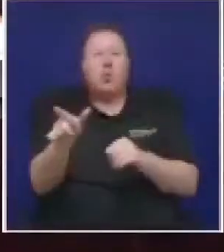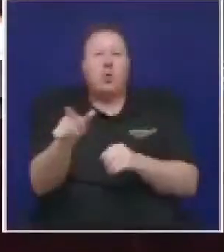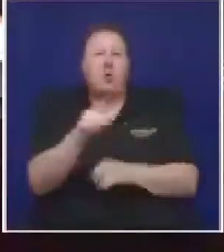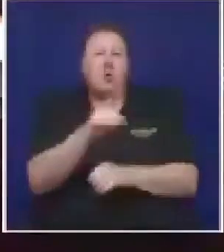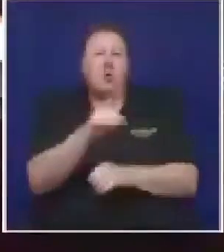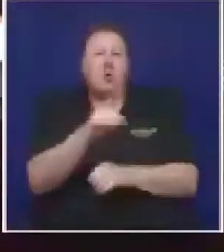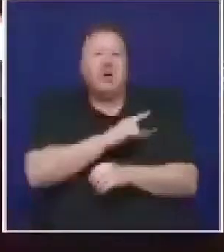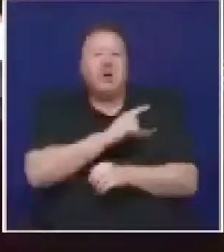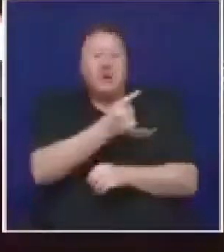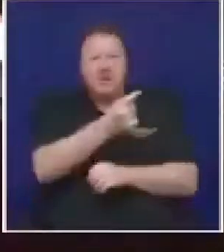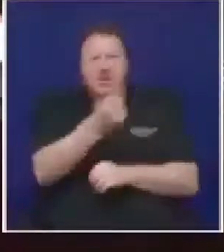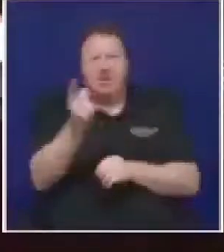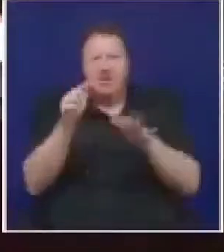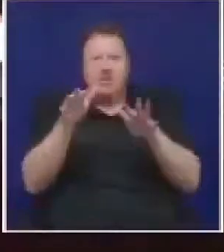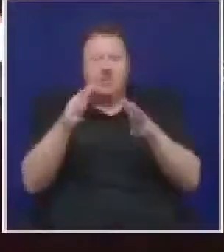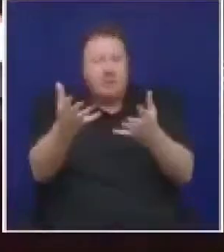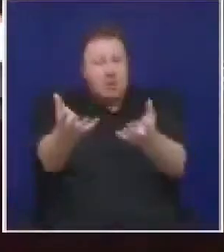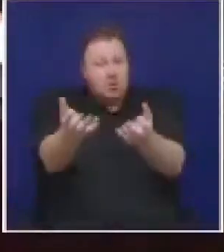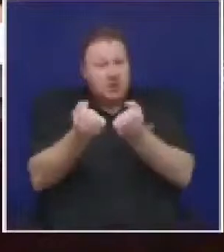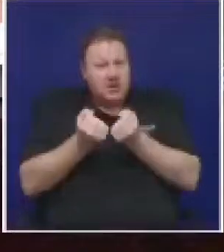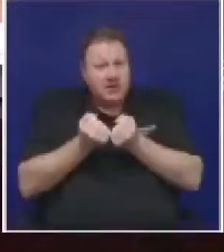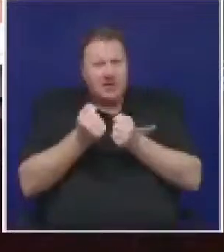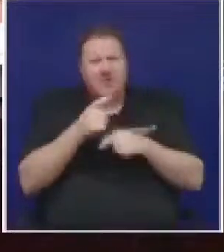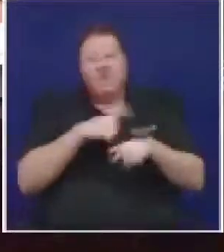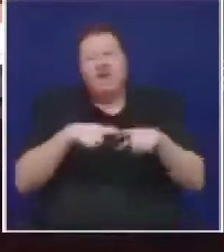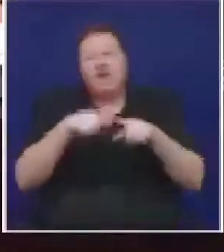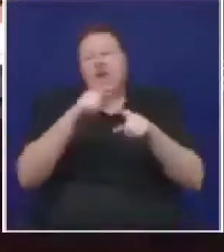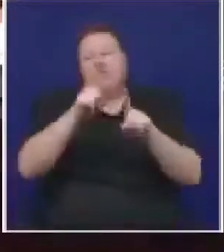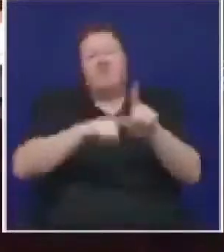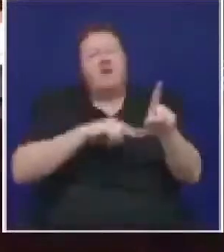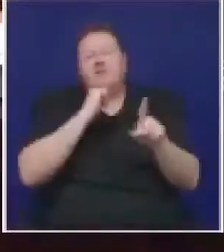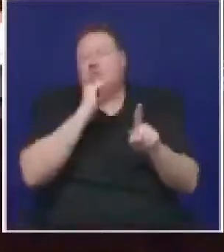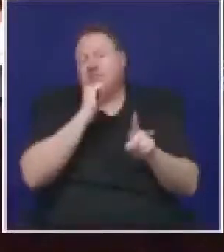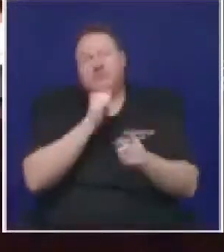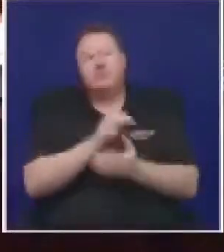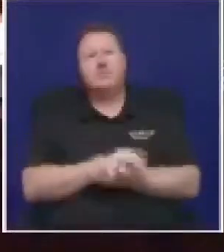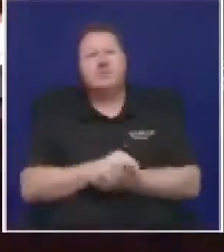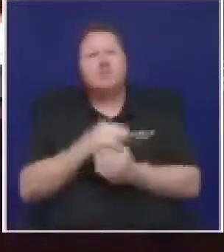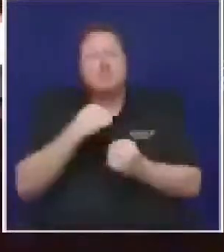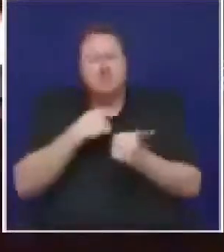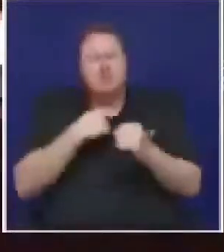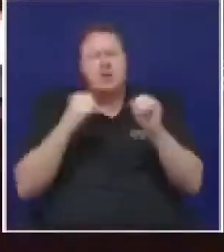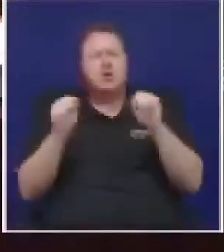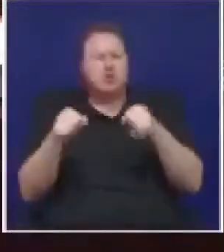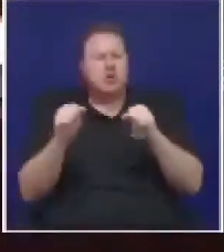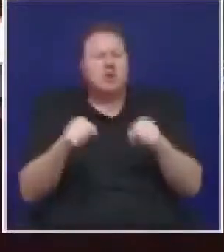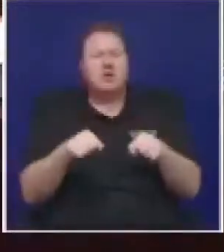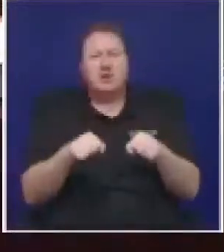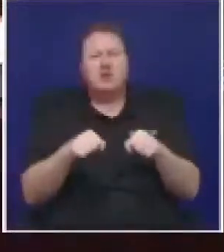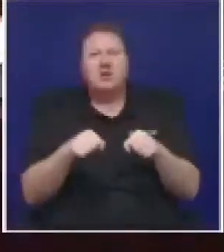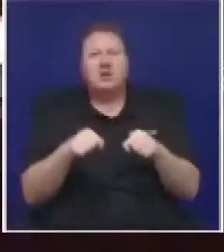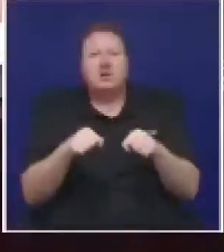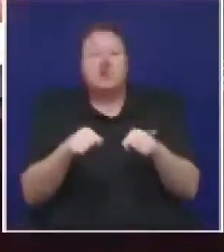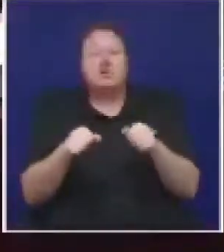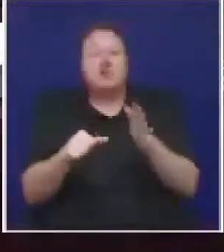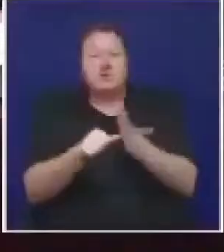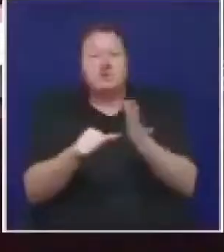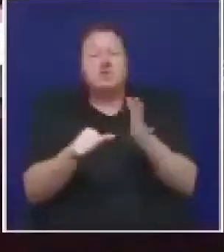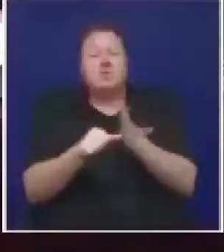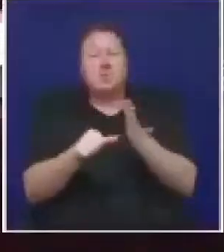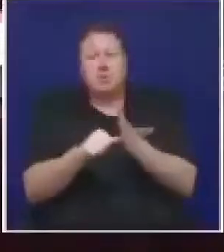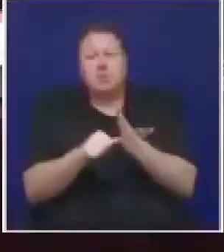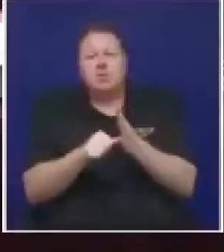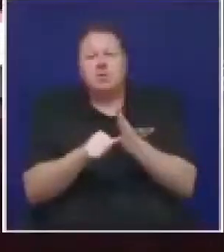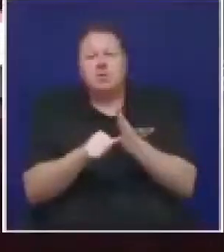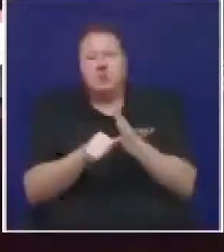these people who receive land should not fail. But I agree with you that it's important that